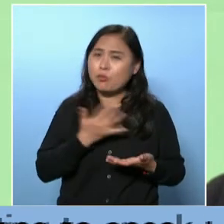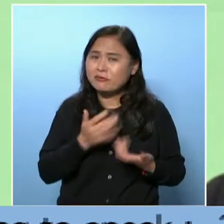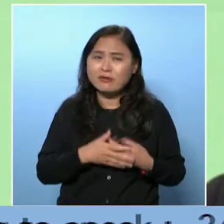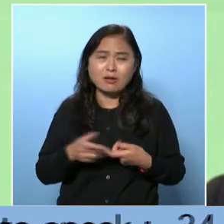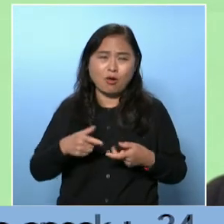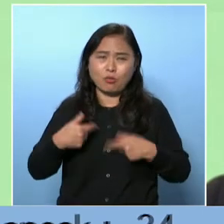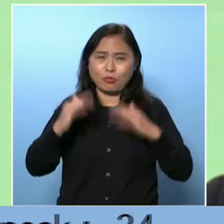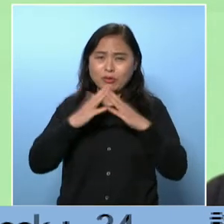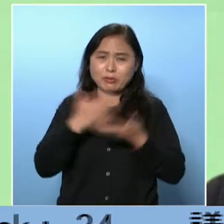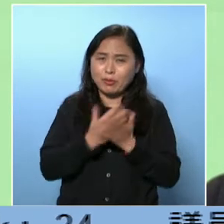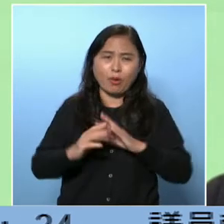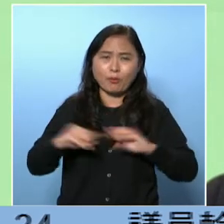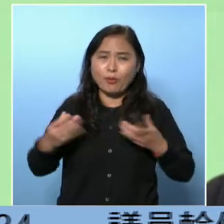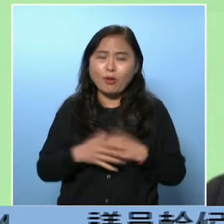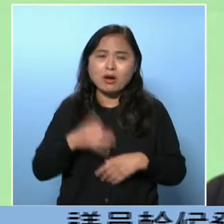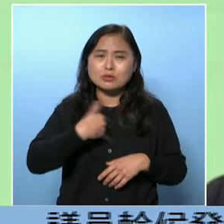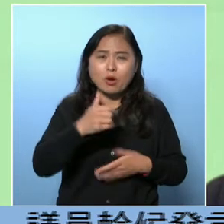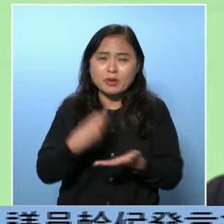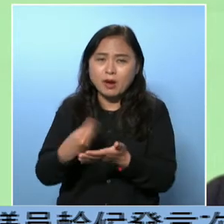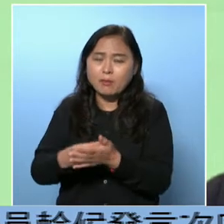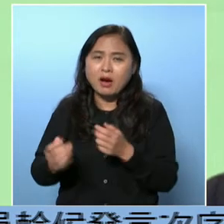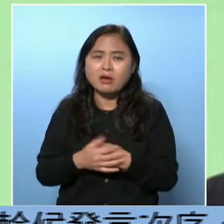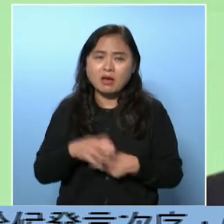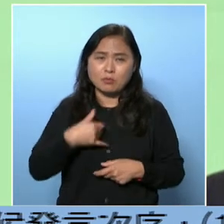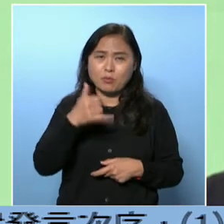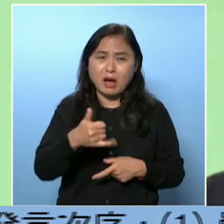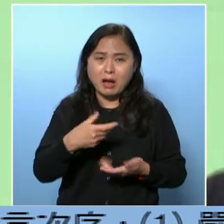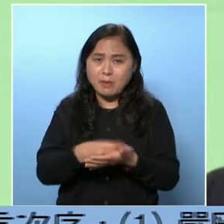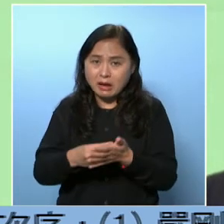So people are concerned that they may